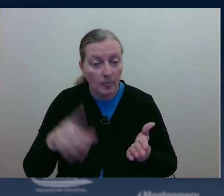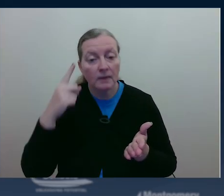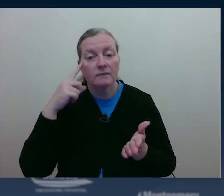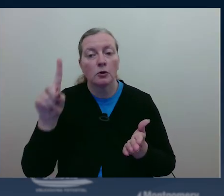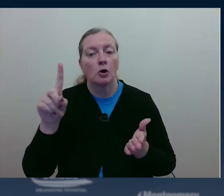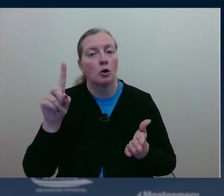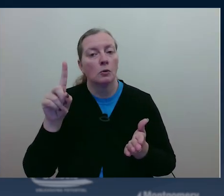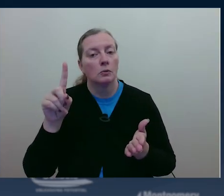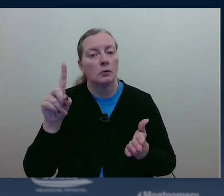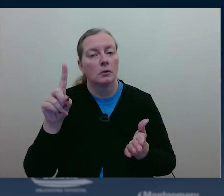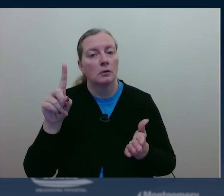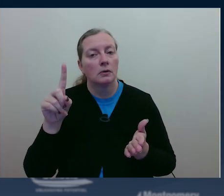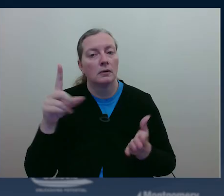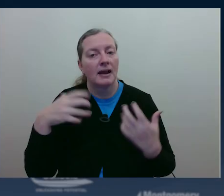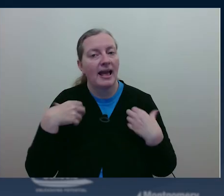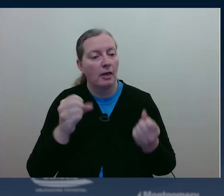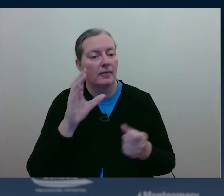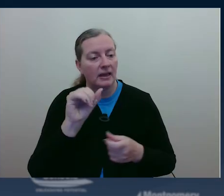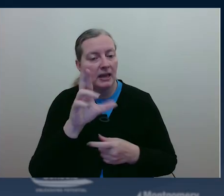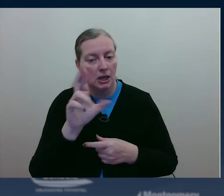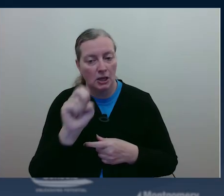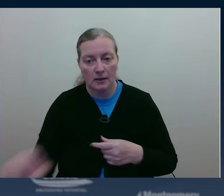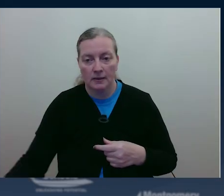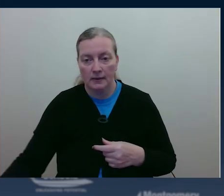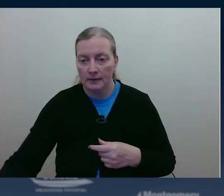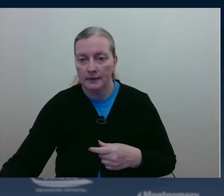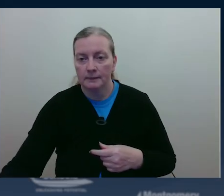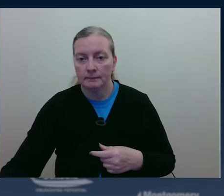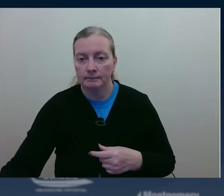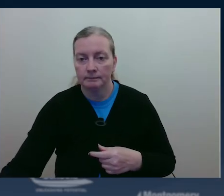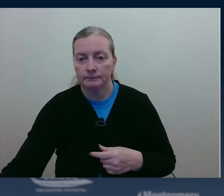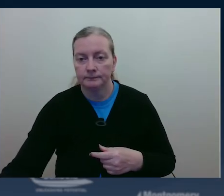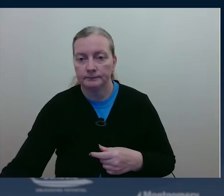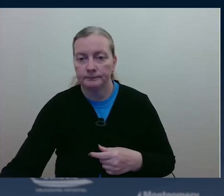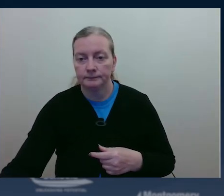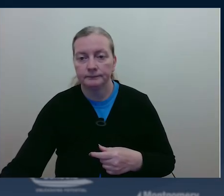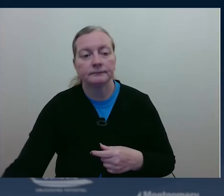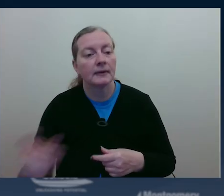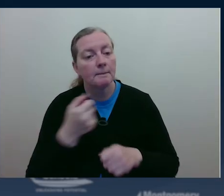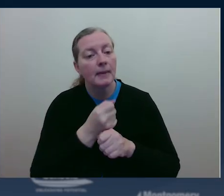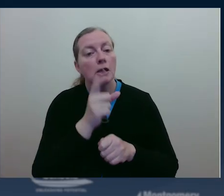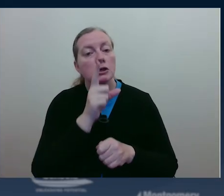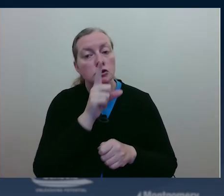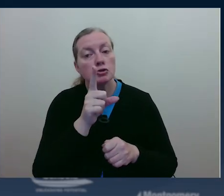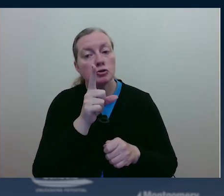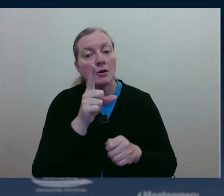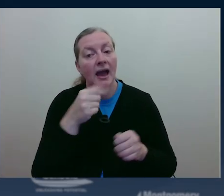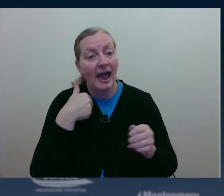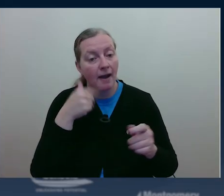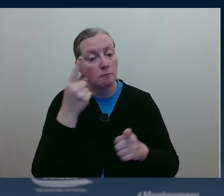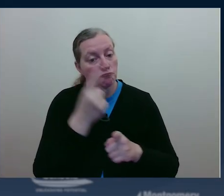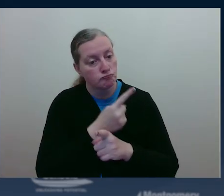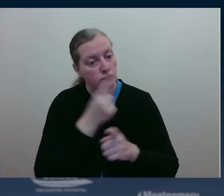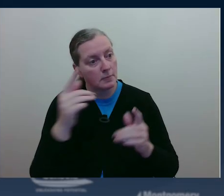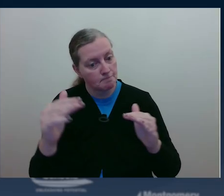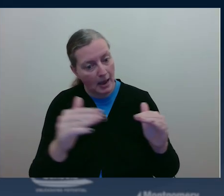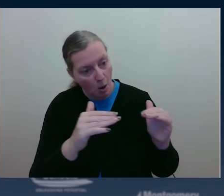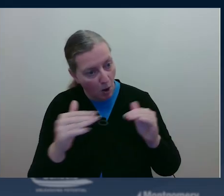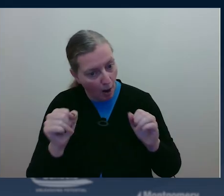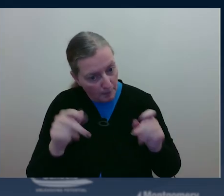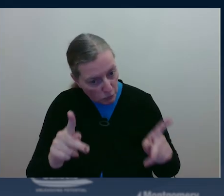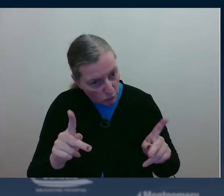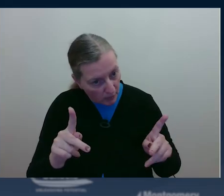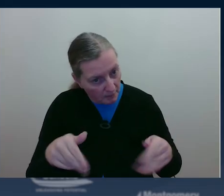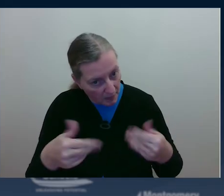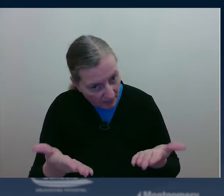going to be using curriculum that is equity-driven and provides rigorous learning. Students will